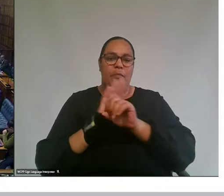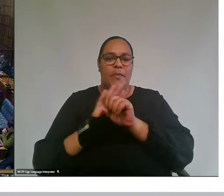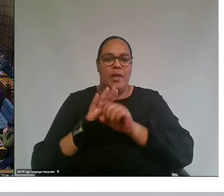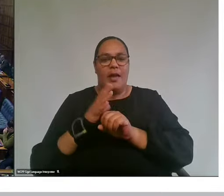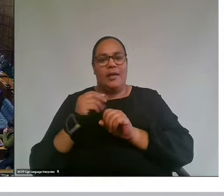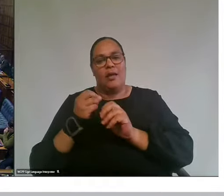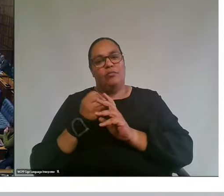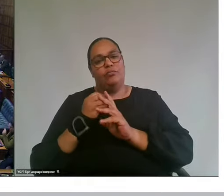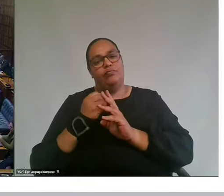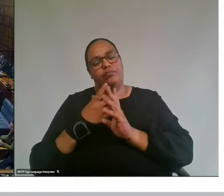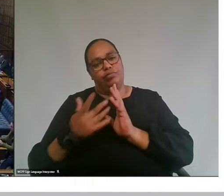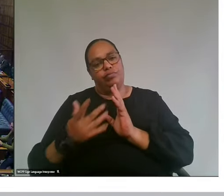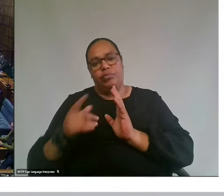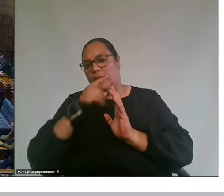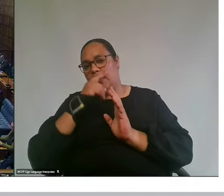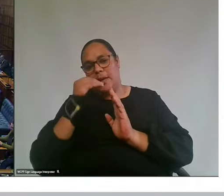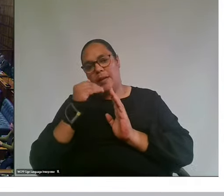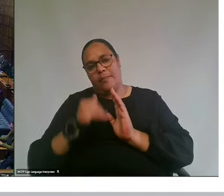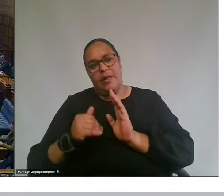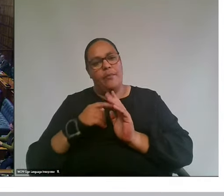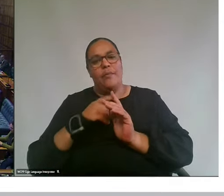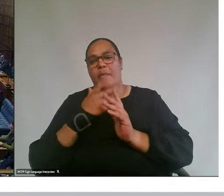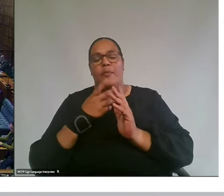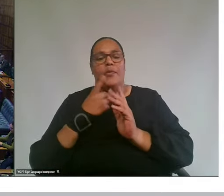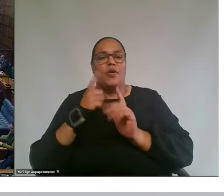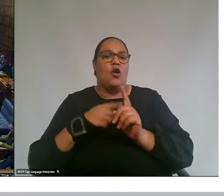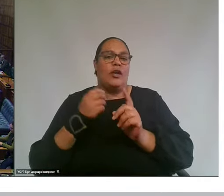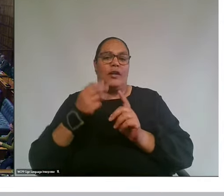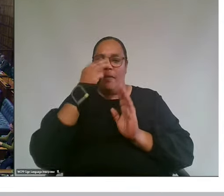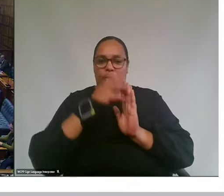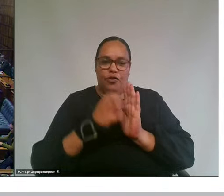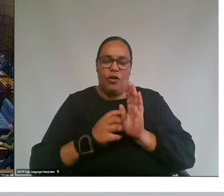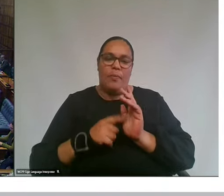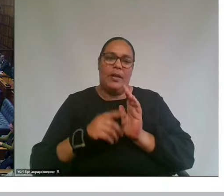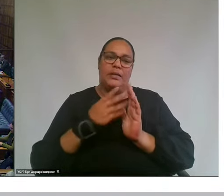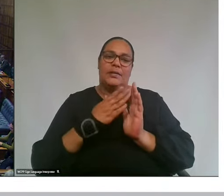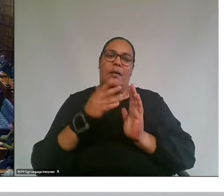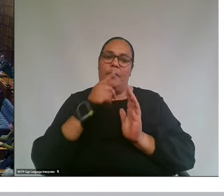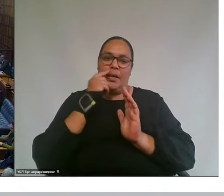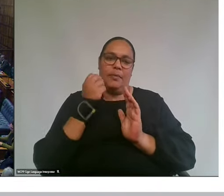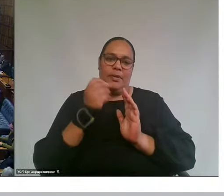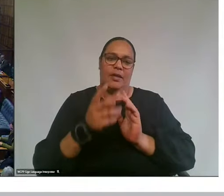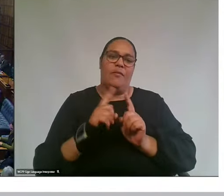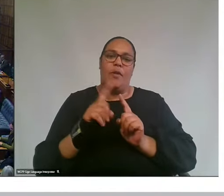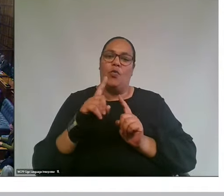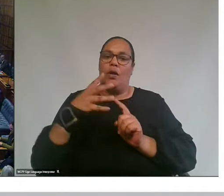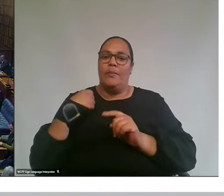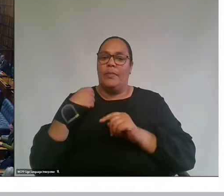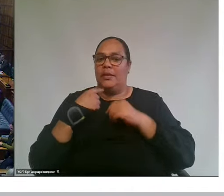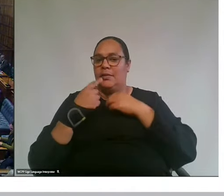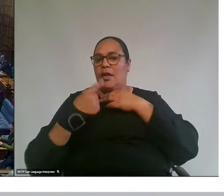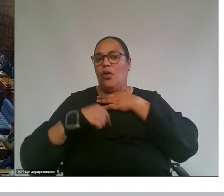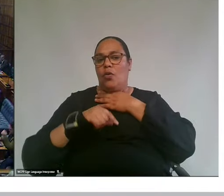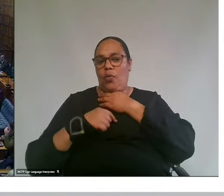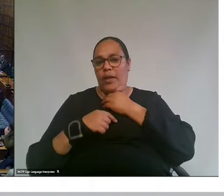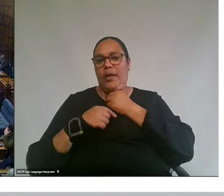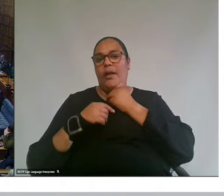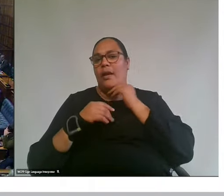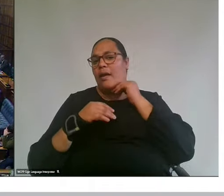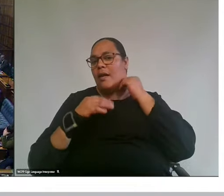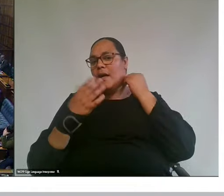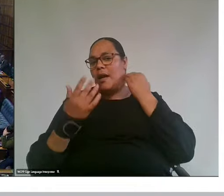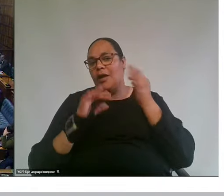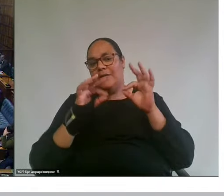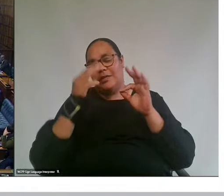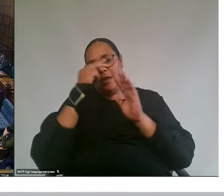a lot of names and I might not give you the pictures now but I gave you some of the names and what the minister has said there we've we've to to put that